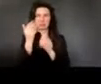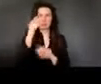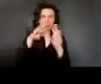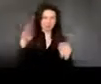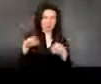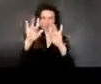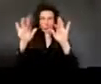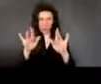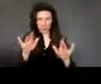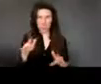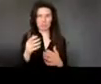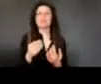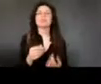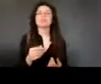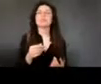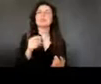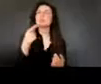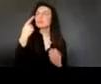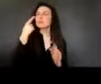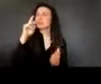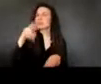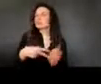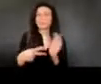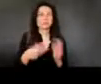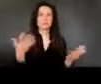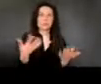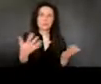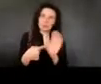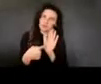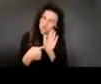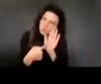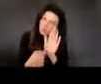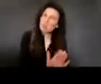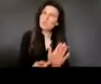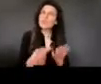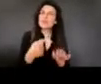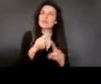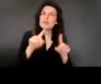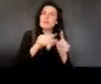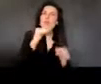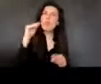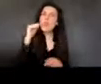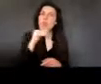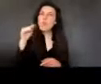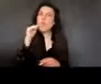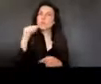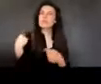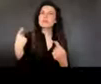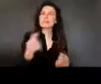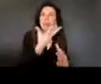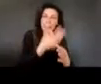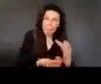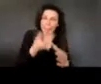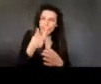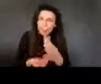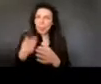manifestations aims to kind of connect and capture homes that have been lost and homes that are in the process of